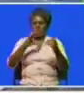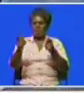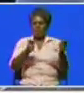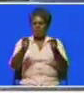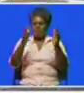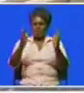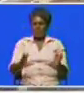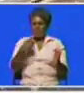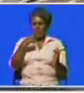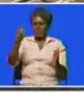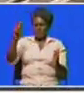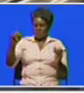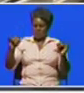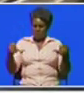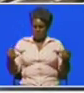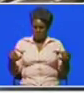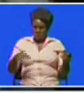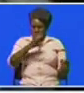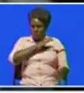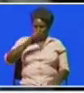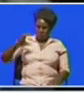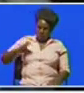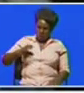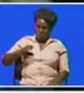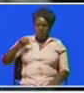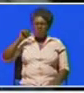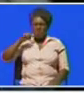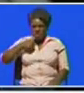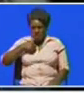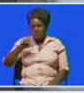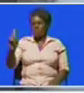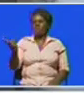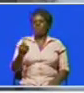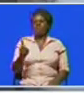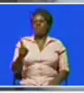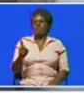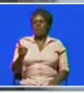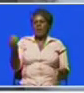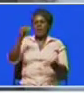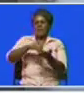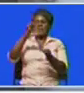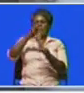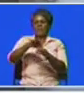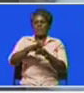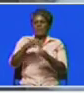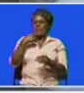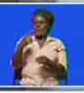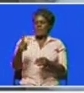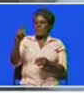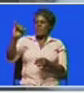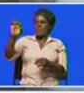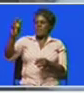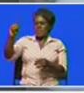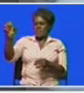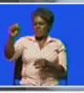Limo told KTN News that the commission will not buy any new KIEMS kits for the October 17th repeat poll. Limo said KIEMS data